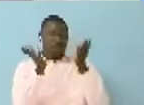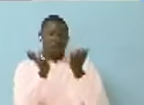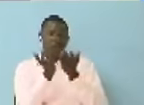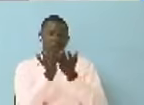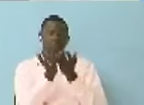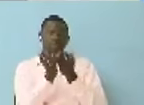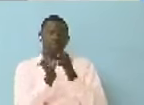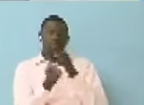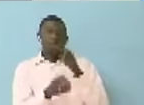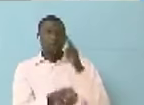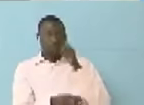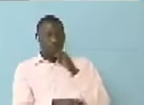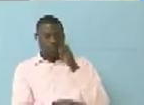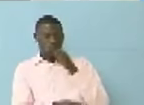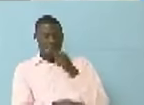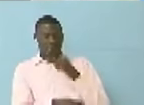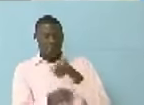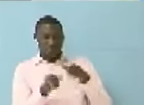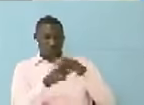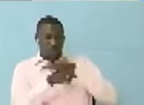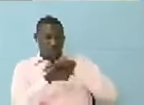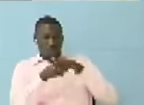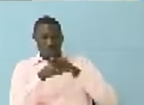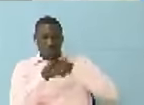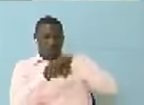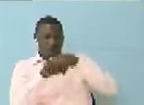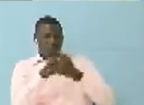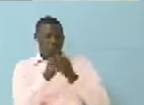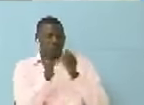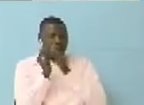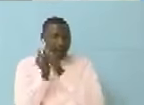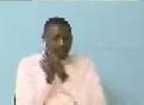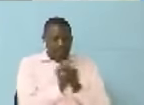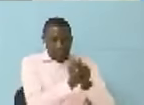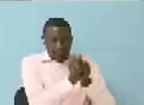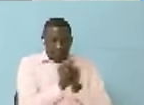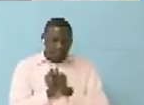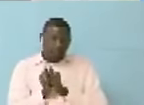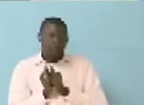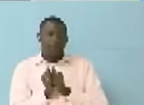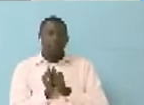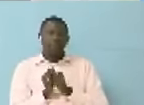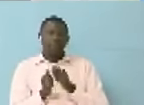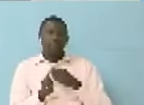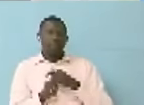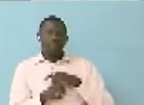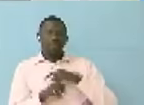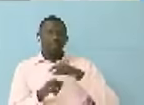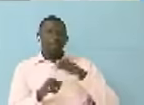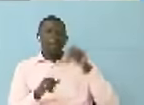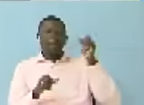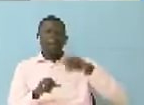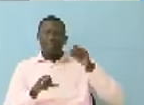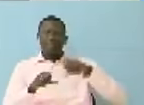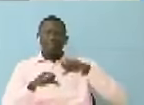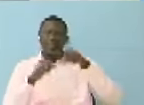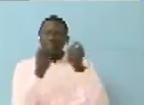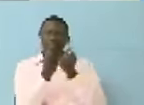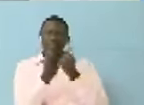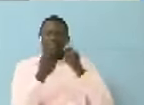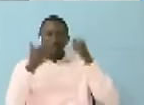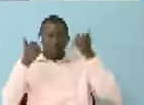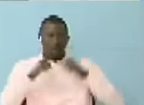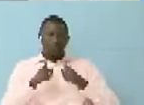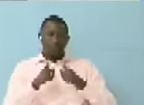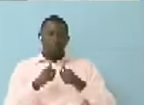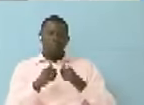you trying to cover up? Iba katakana puruka kuni mabubang. The terrible things that happened before that panel on